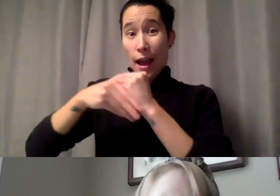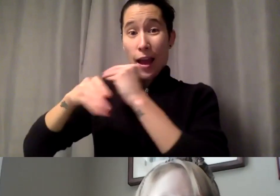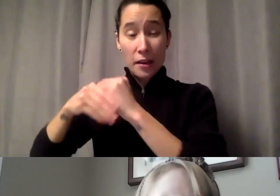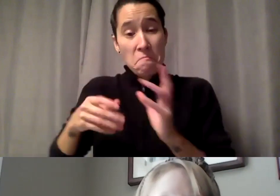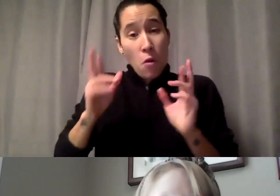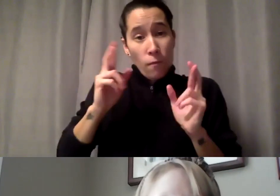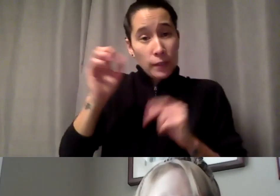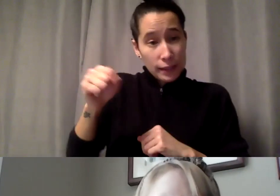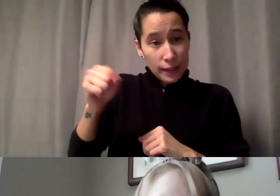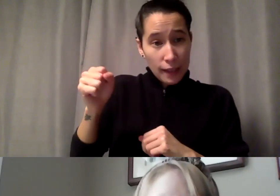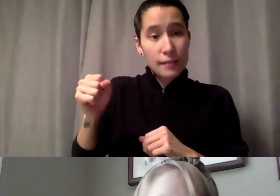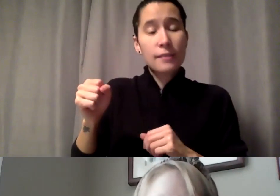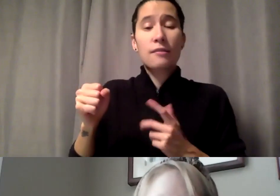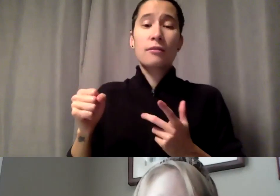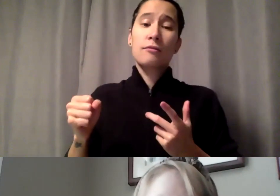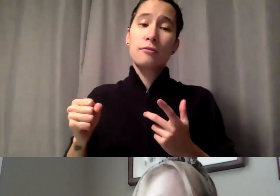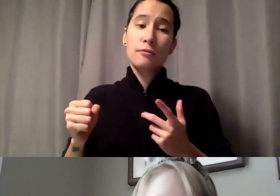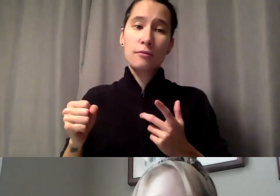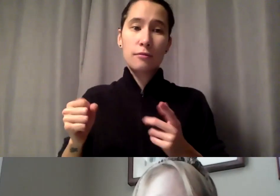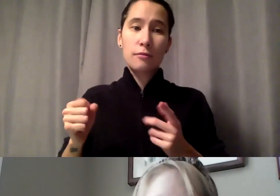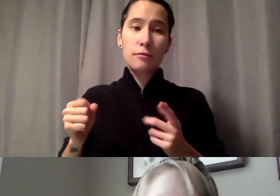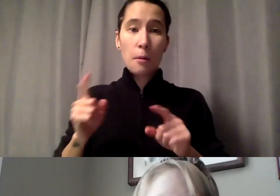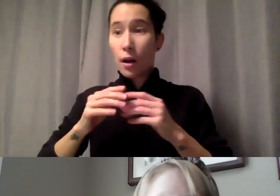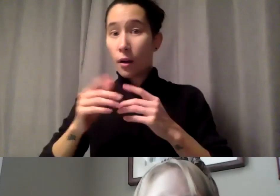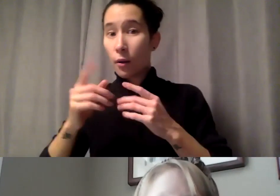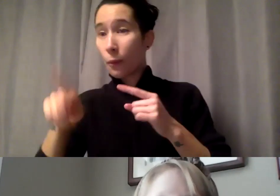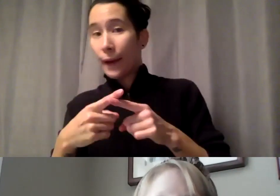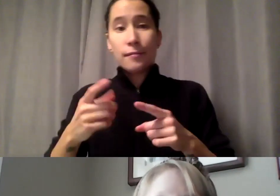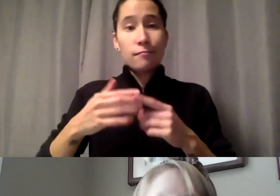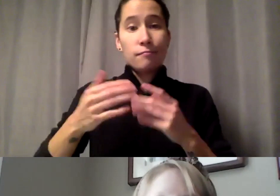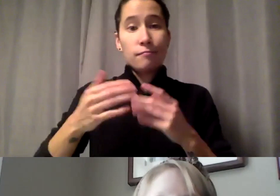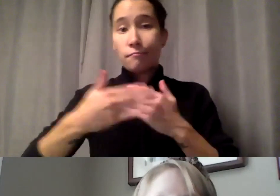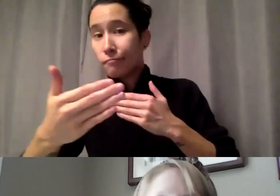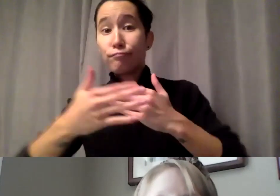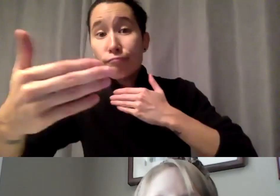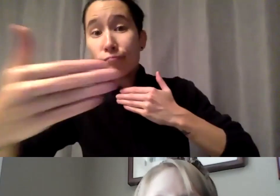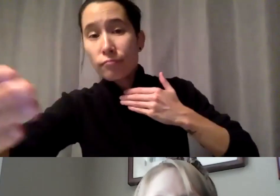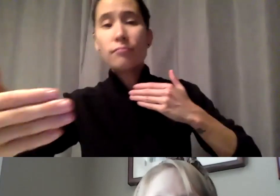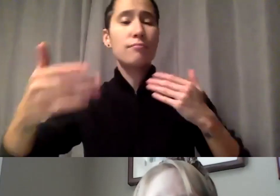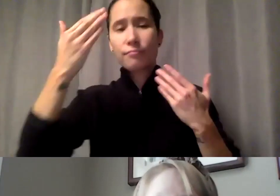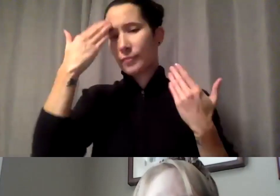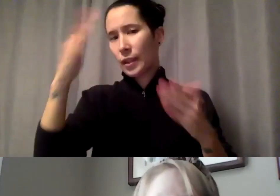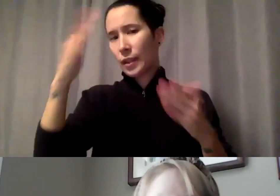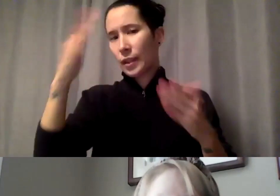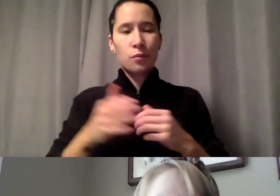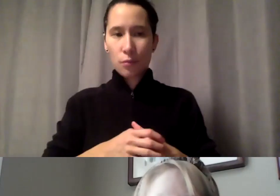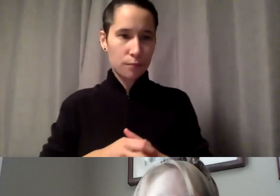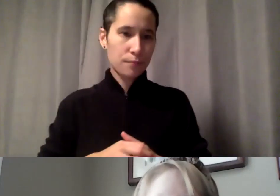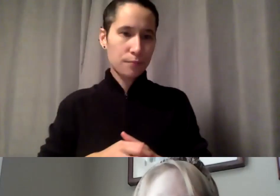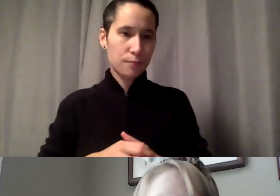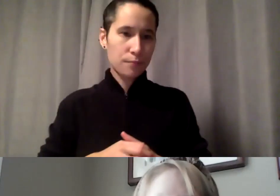but with what time and what part of our back to phase 3? I don't